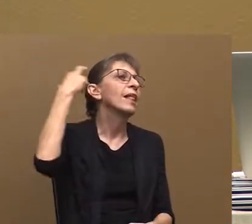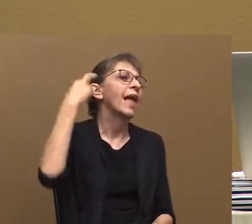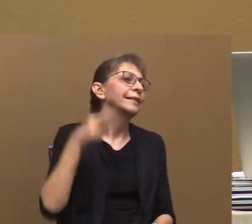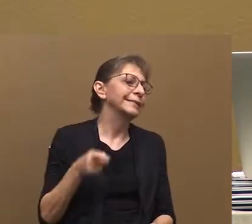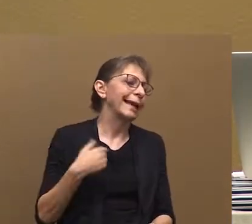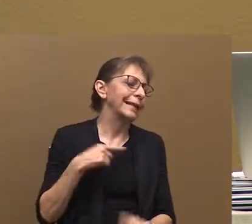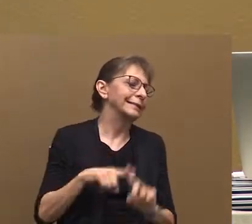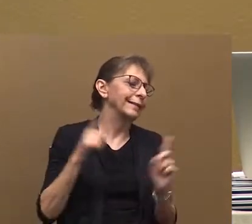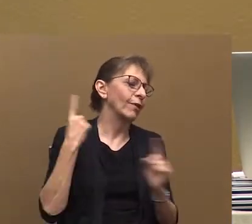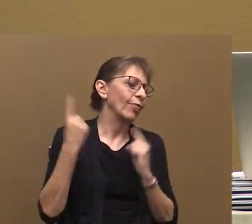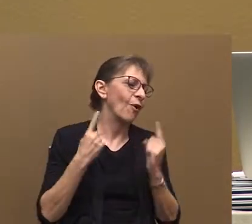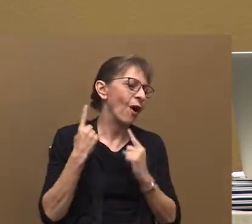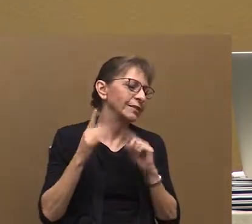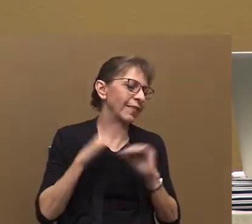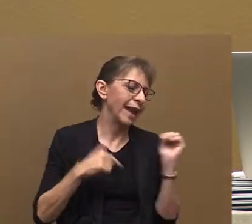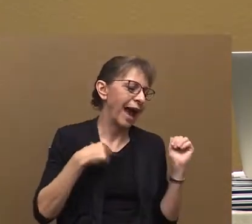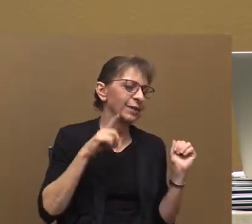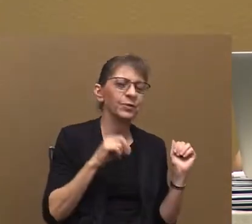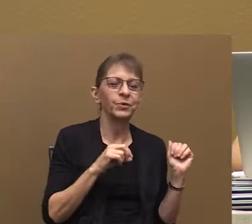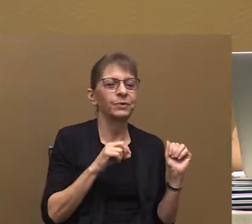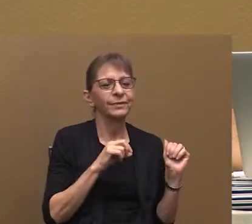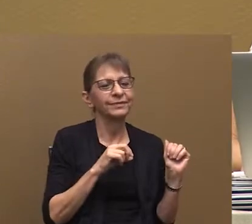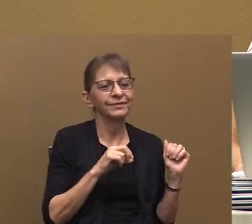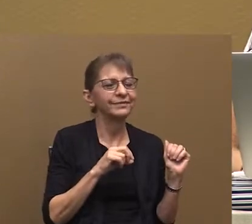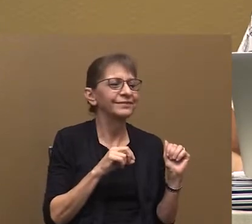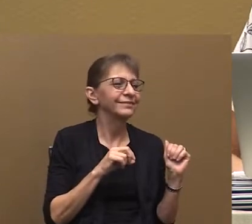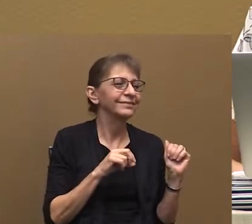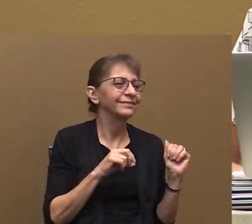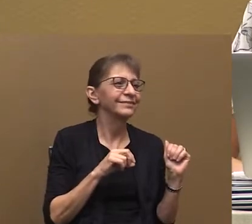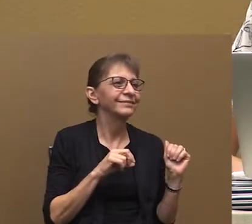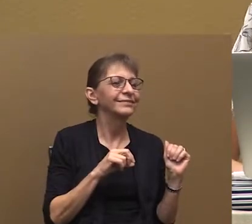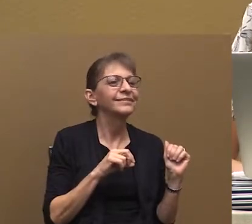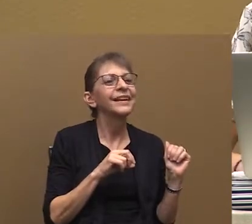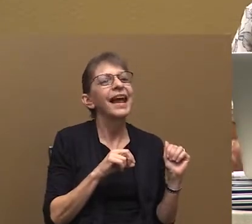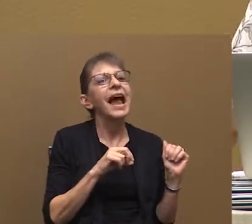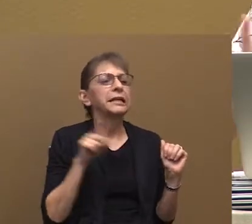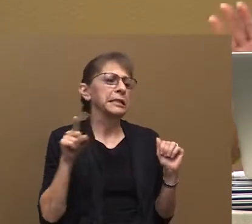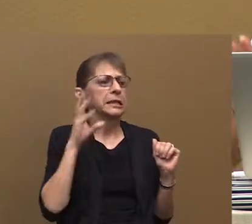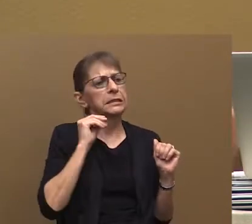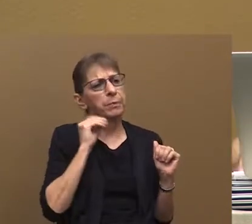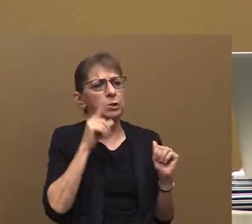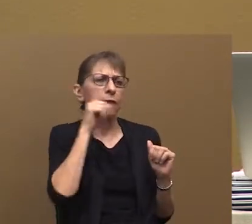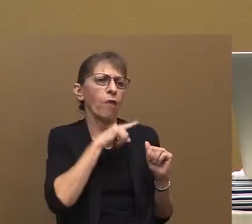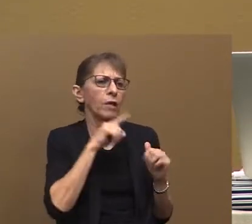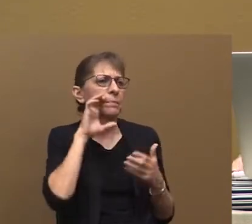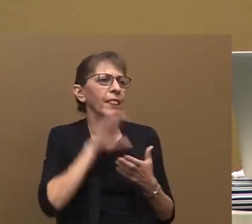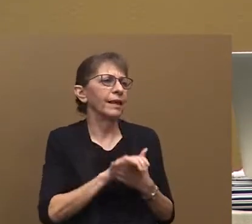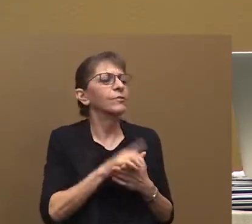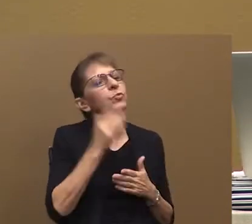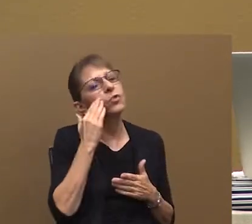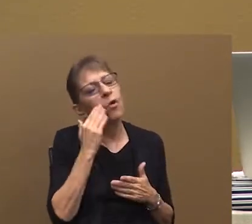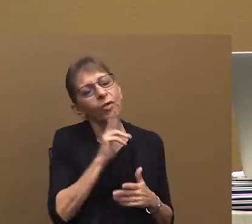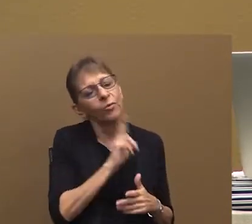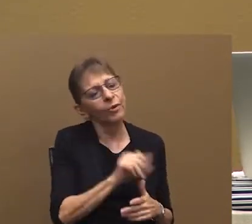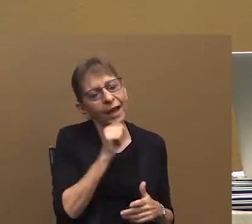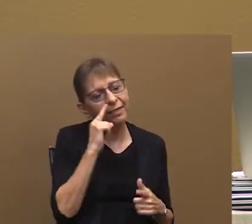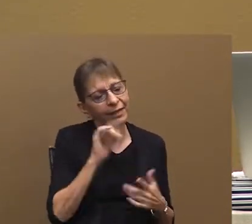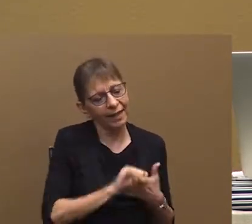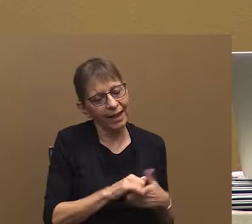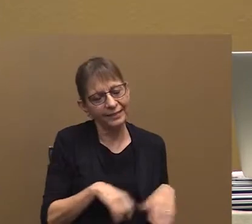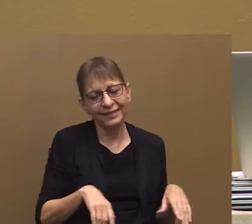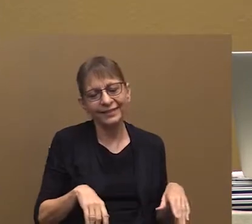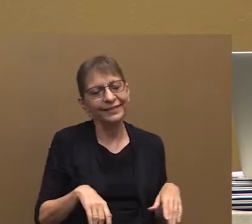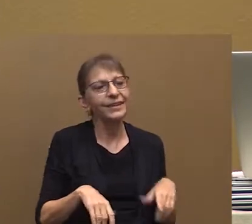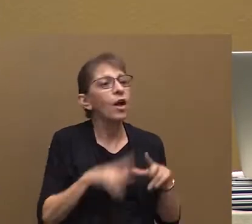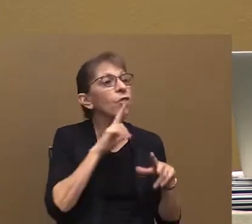realize that he has different thoughts than I do and is experiencing a false belief. And you guys know that's not what the 3-year-old thought.